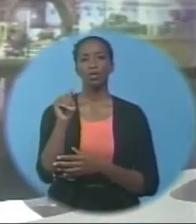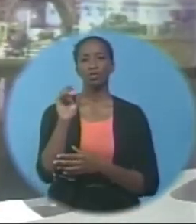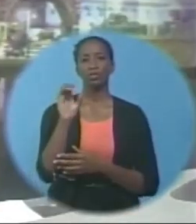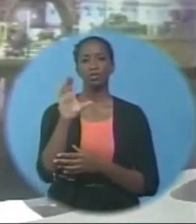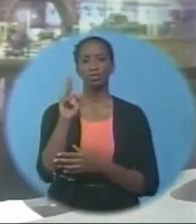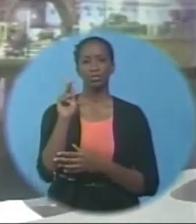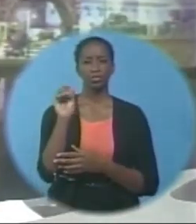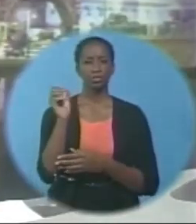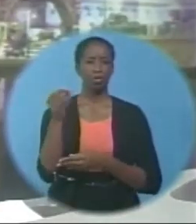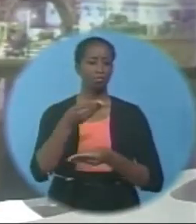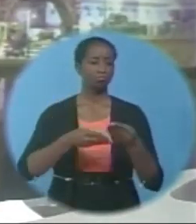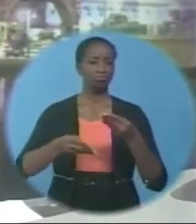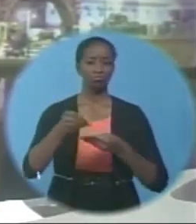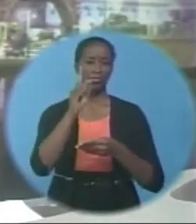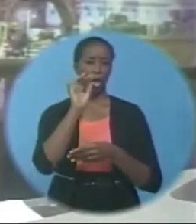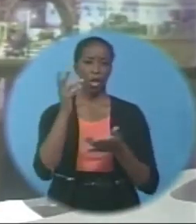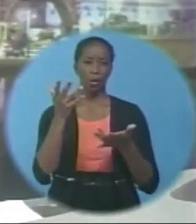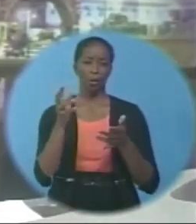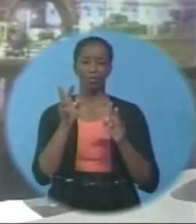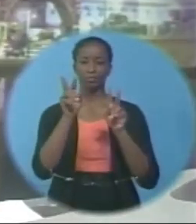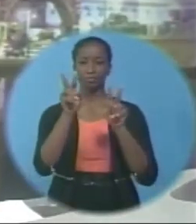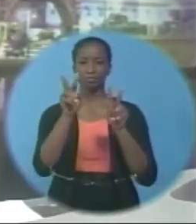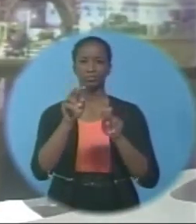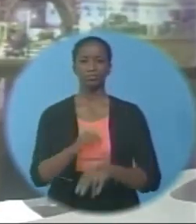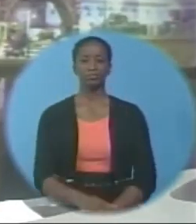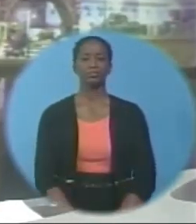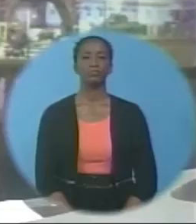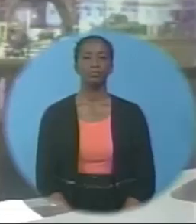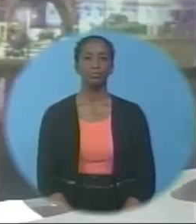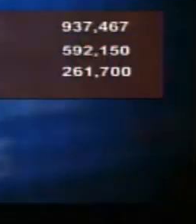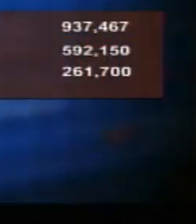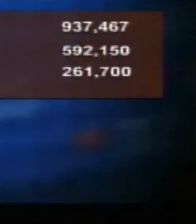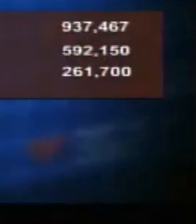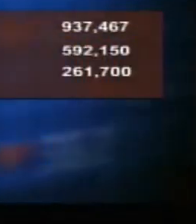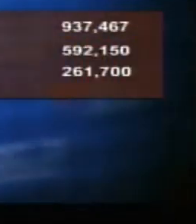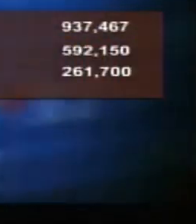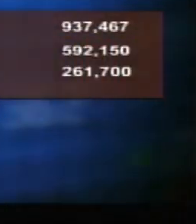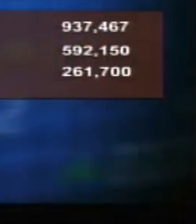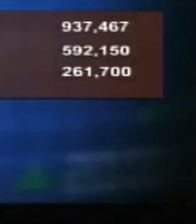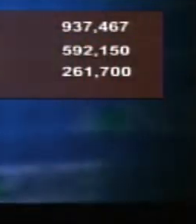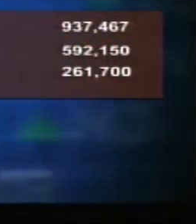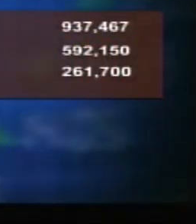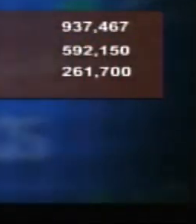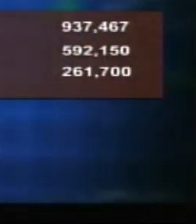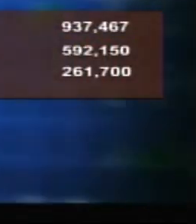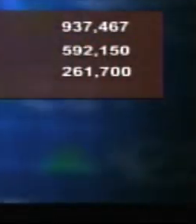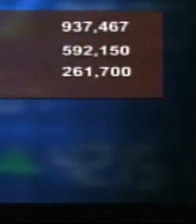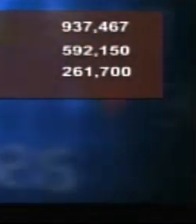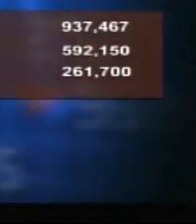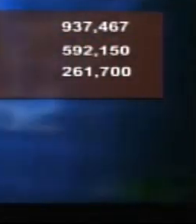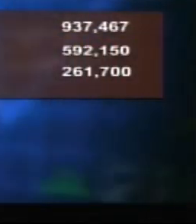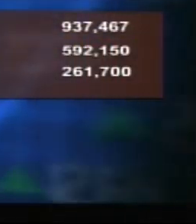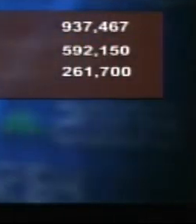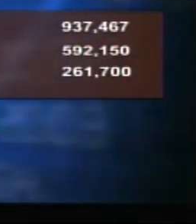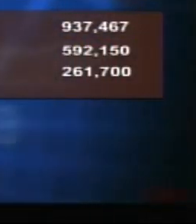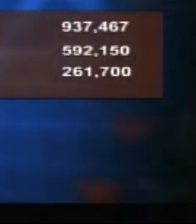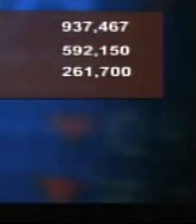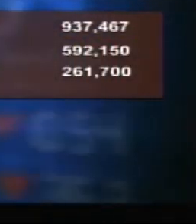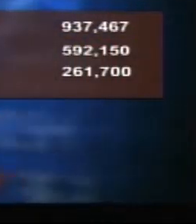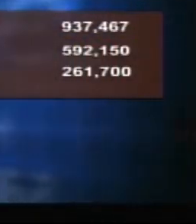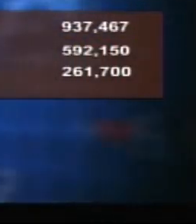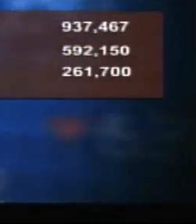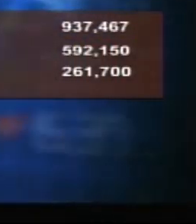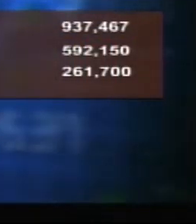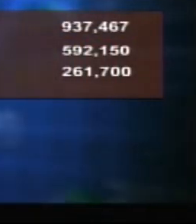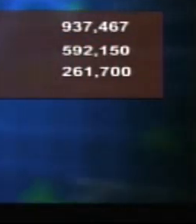stocks traded on selected exchanges across the region. In Jamaica, Cable & Wireless Jamaica Limited was the volume leader